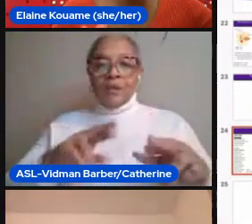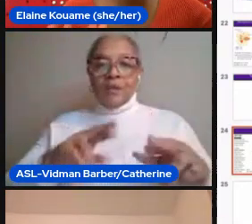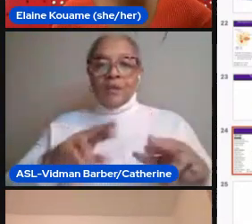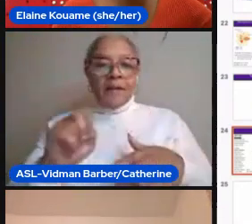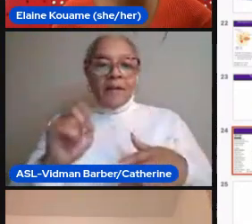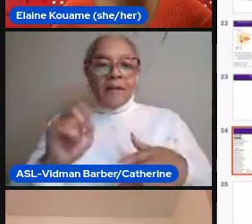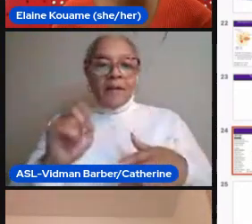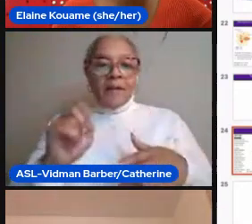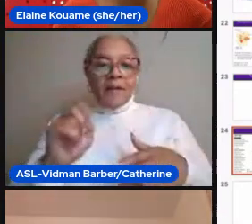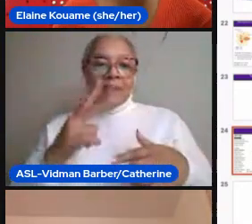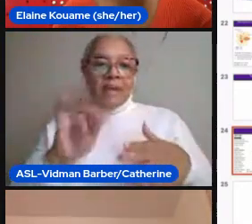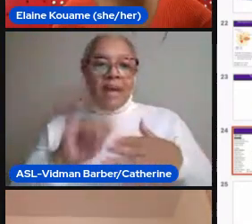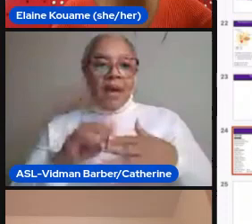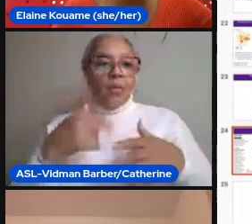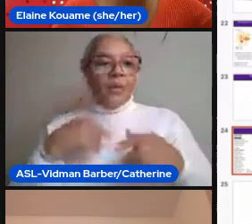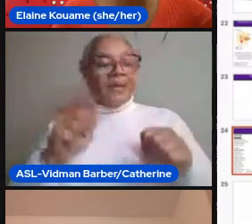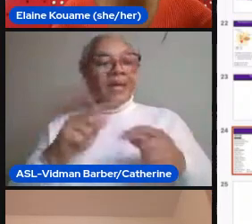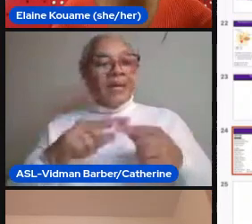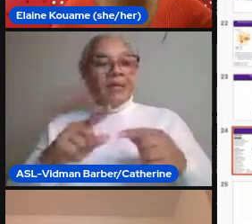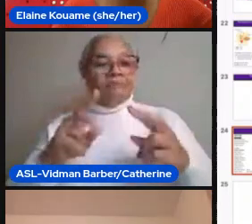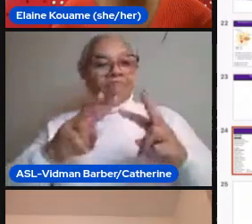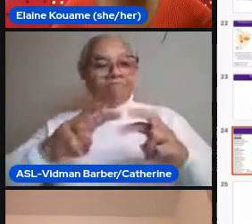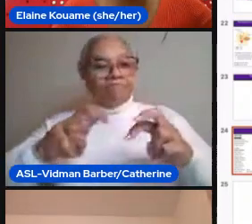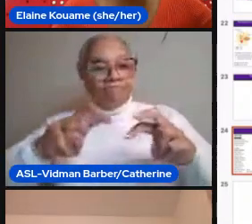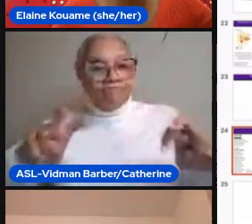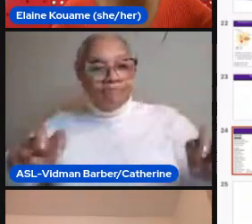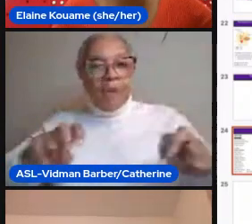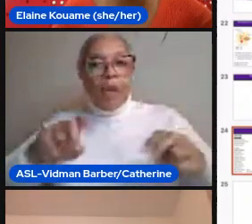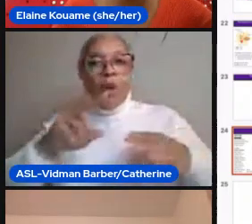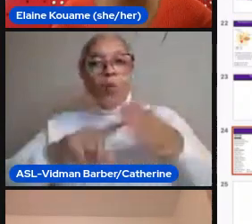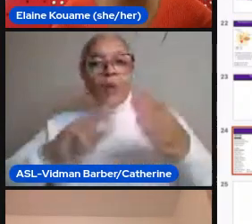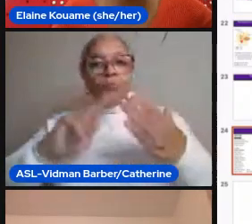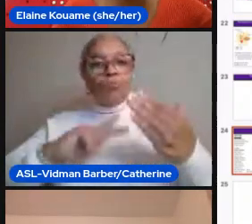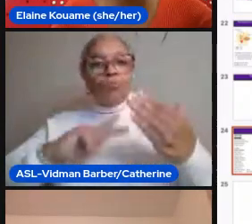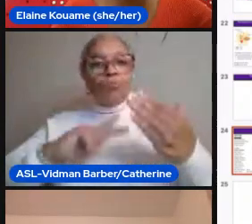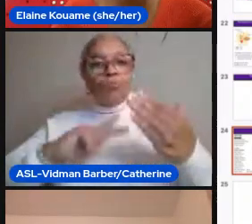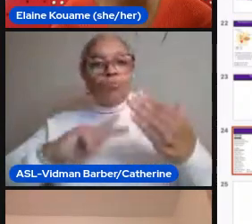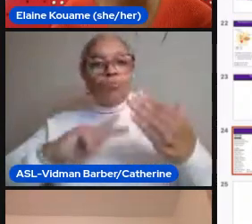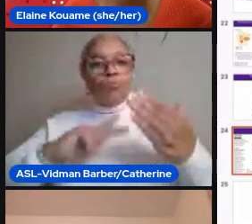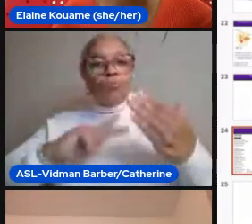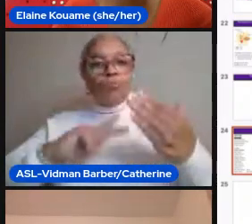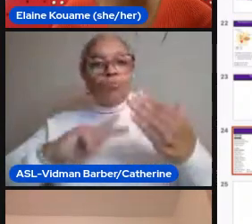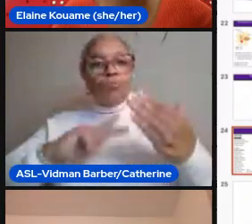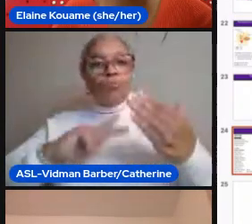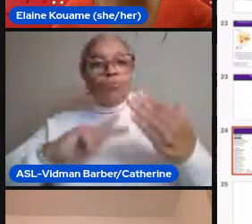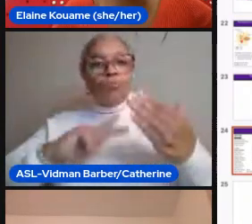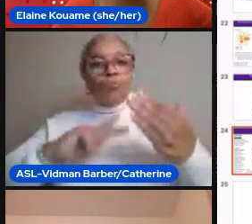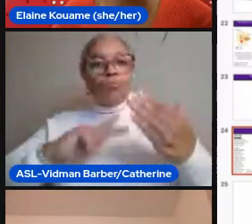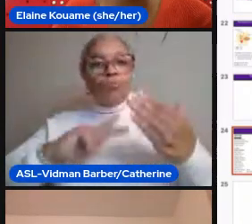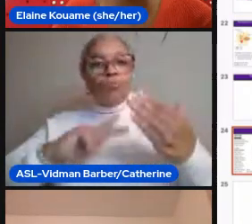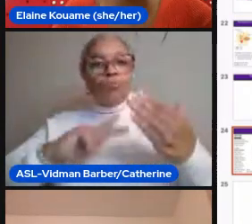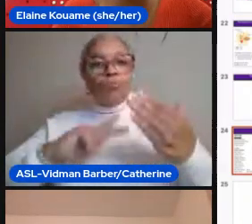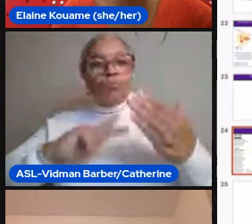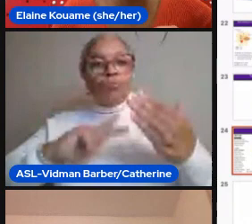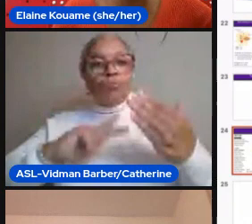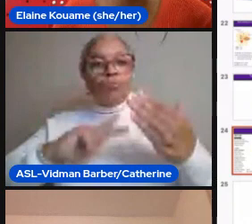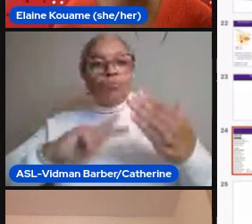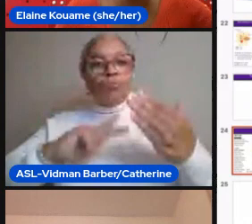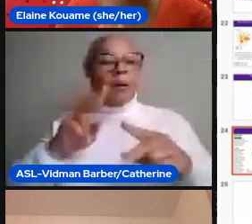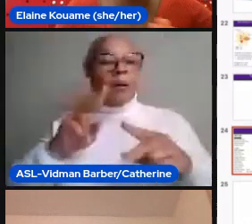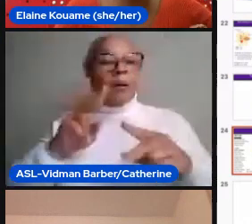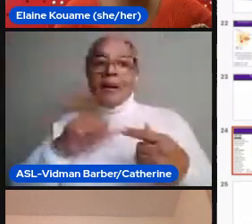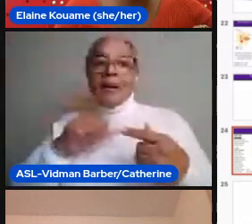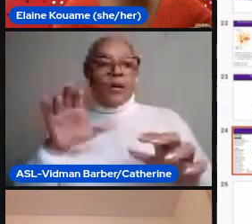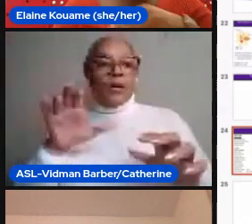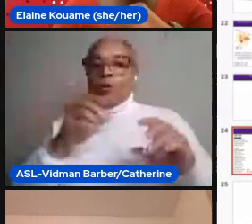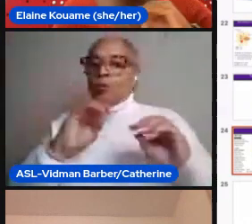see how we can decipher what program correlate with each type of response. But I'm not doing any modeling